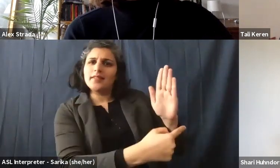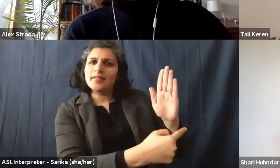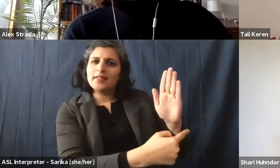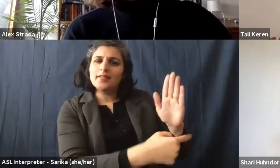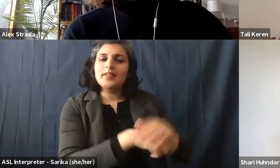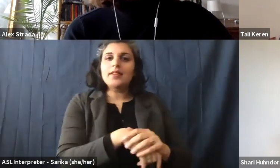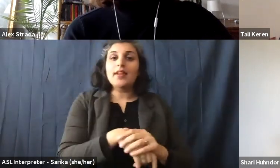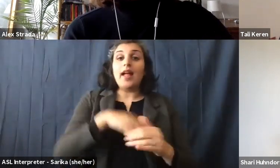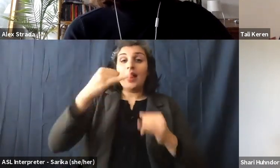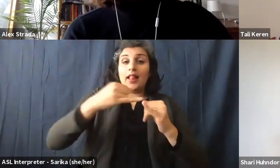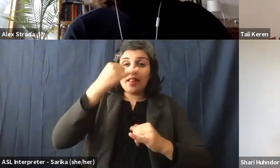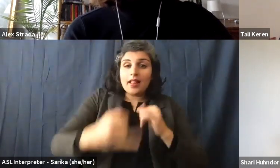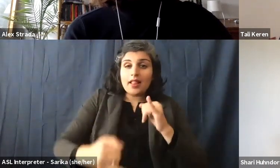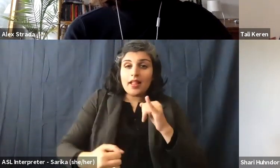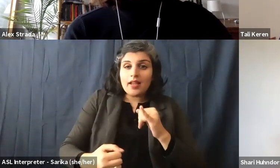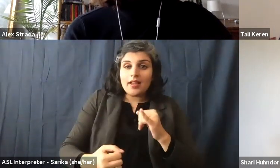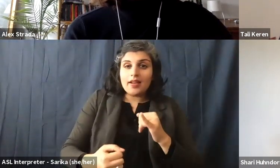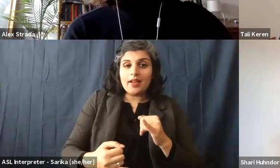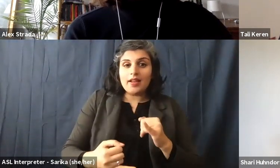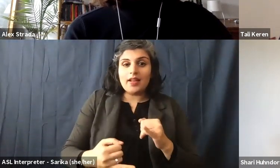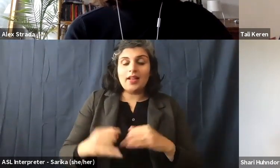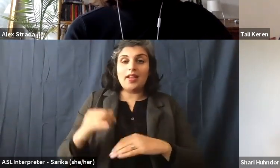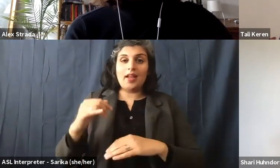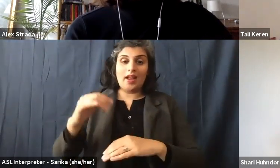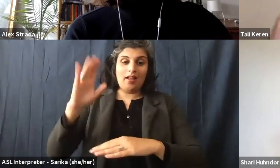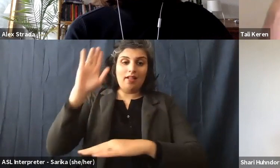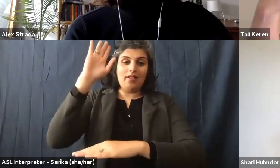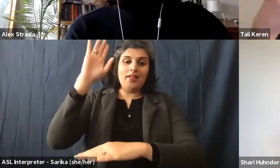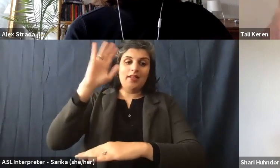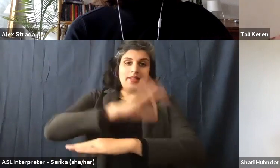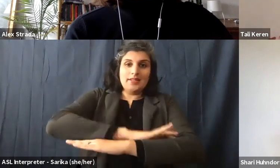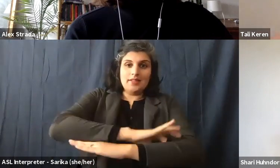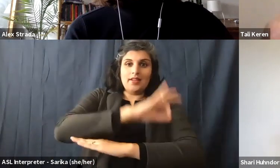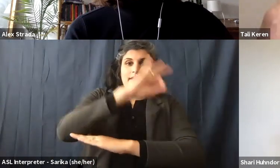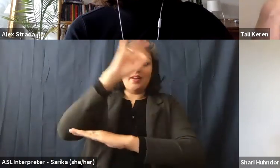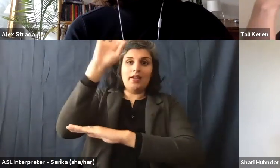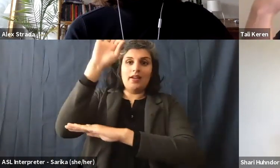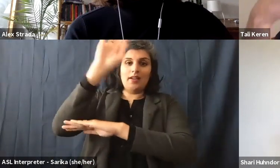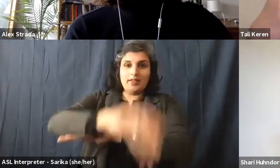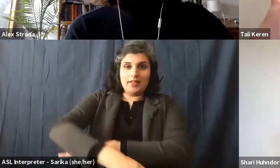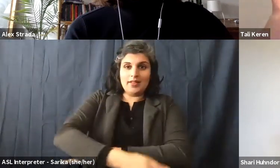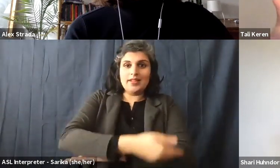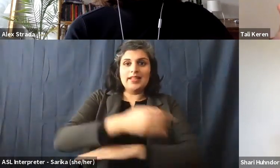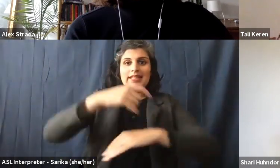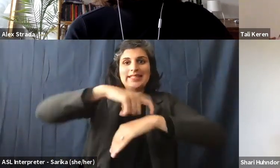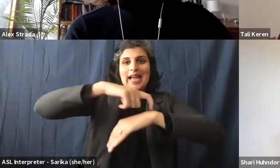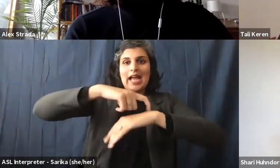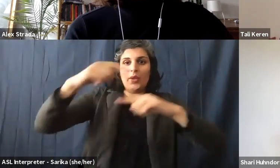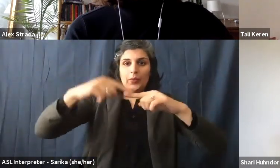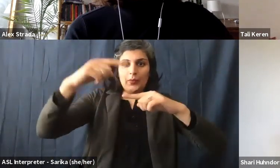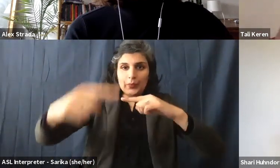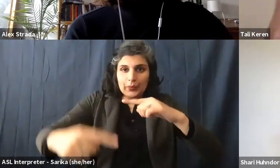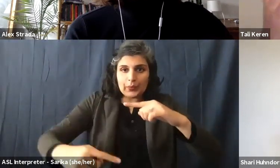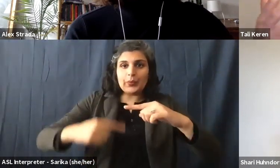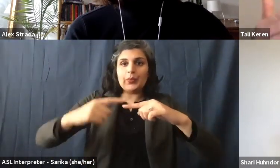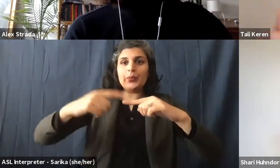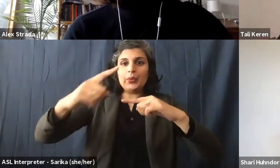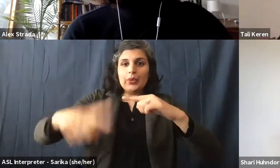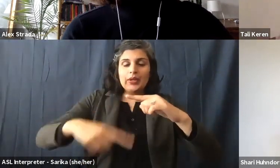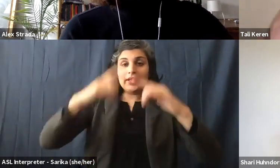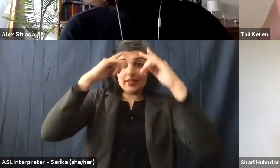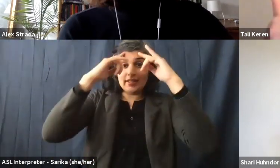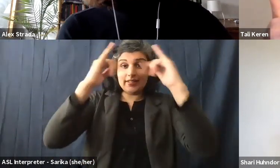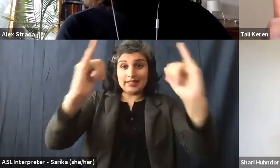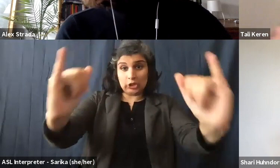thinking about maybe the course of a day, it's also, you know, this kind of cyclical time. There's something about both time as eternal,